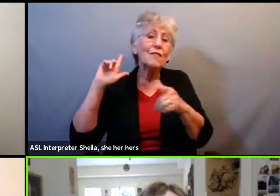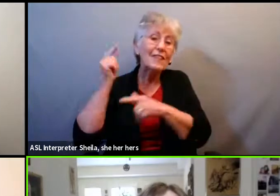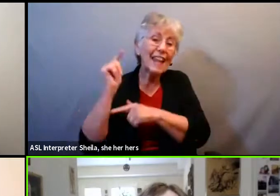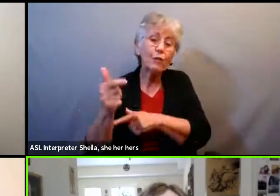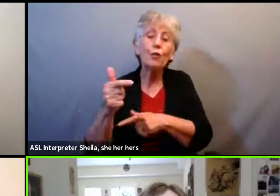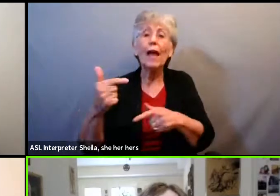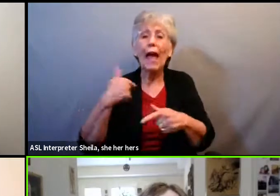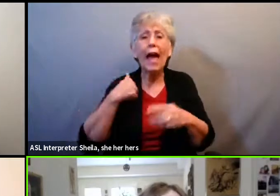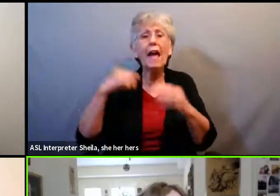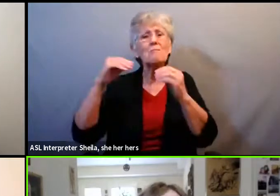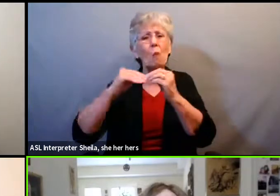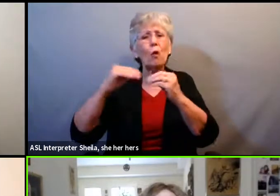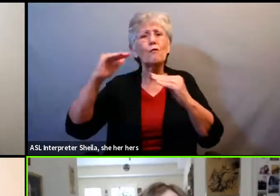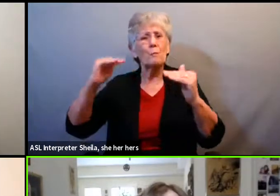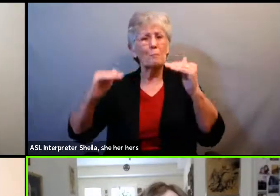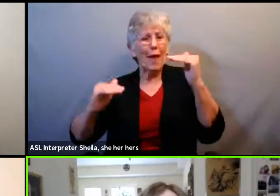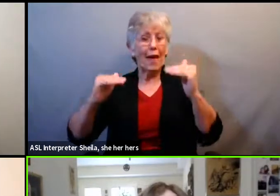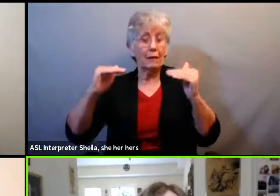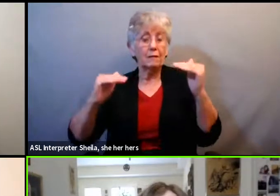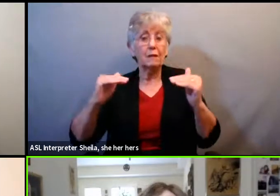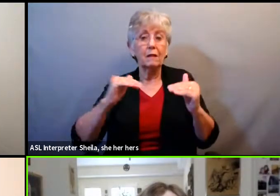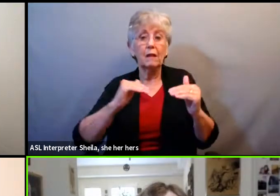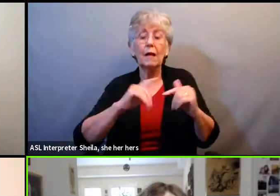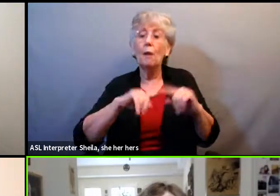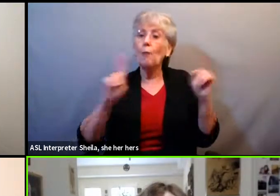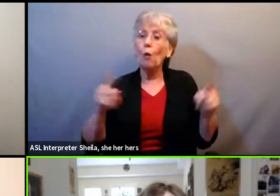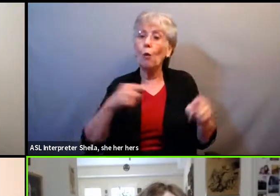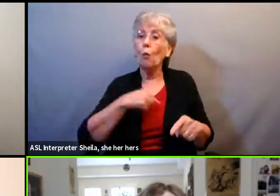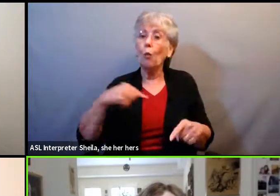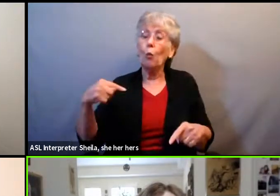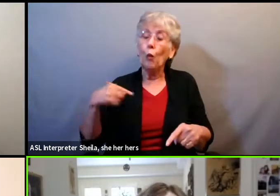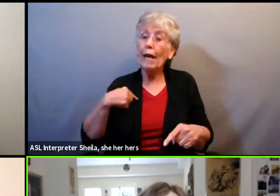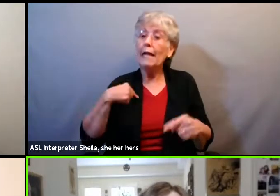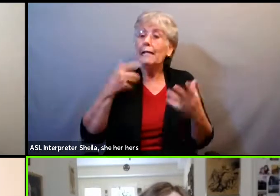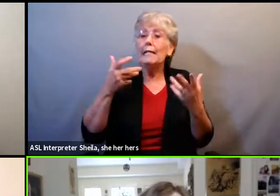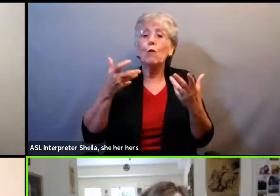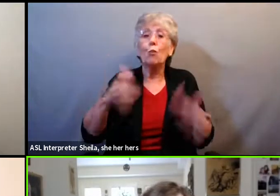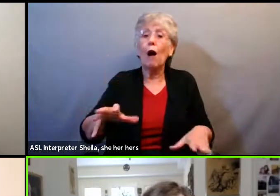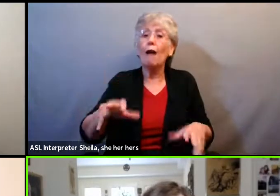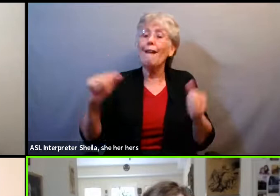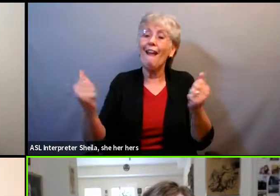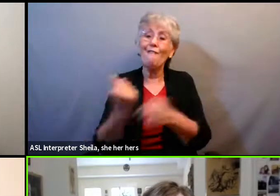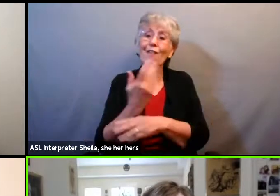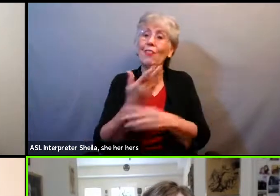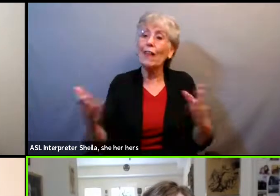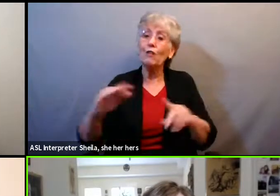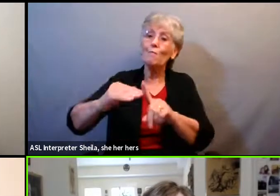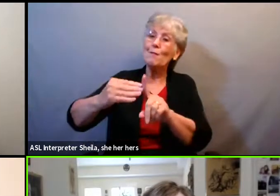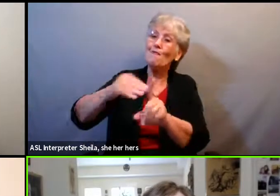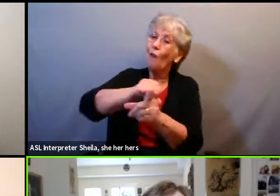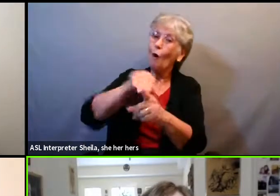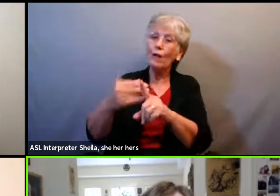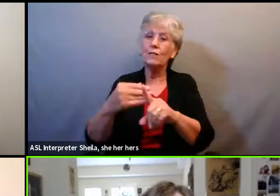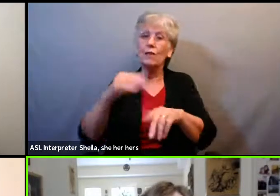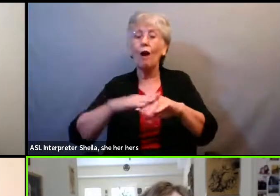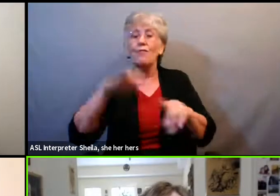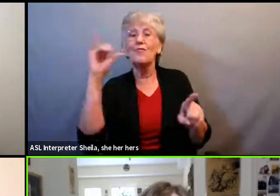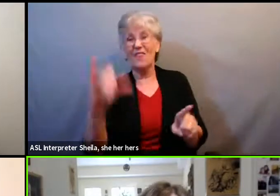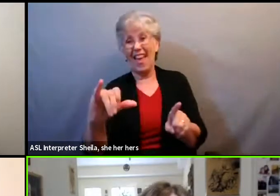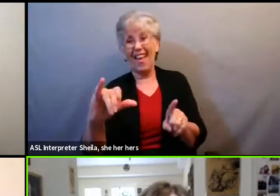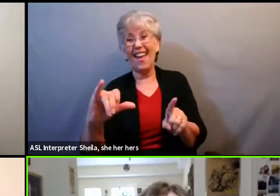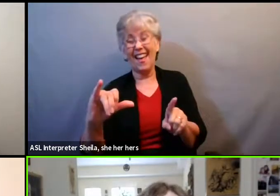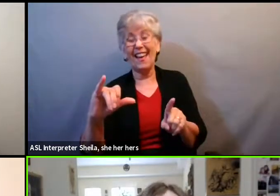struck that we didn't want to deviate from. So when President Carter,